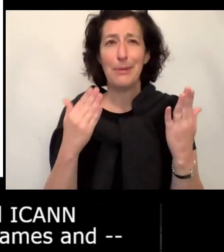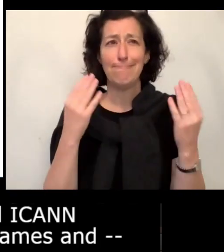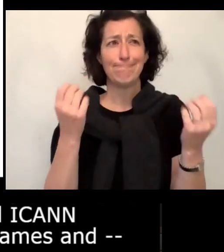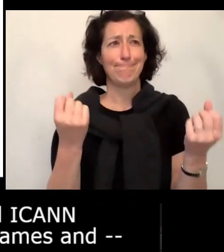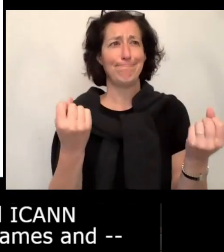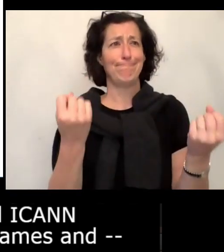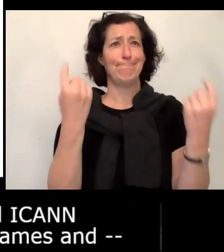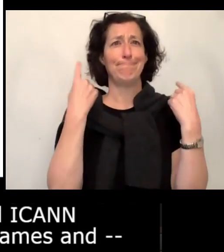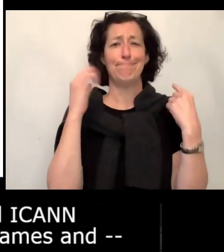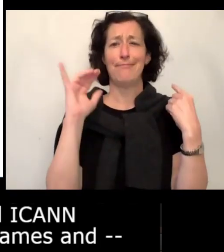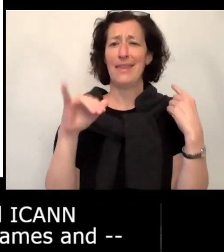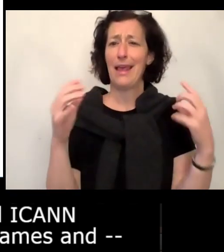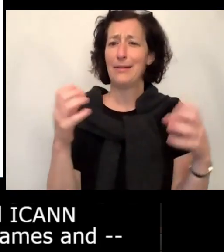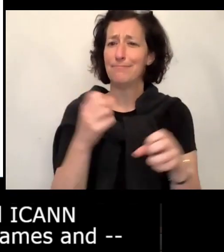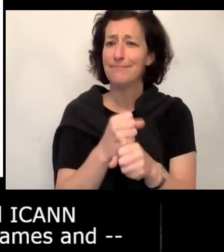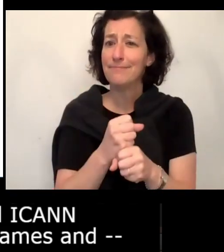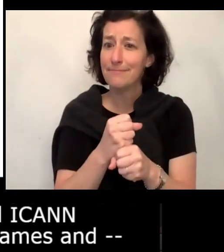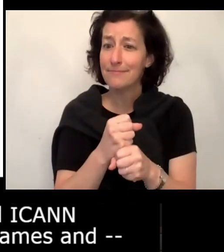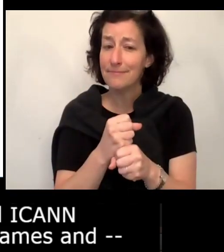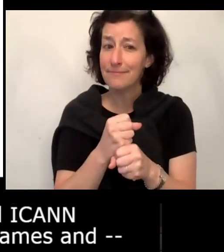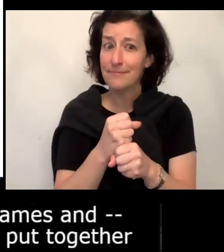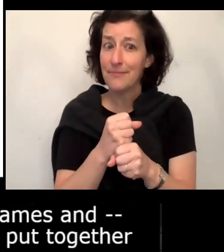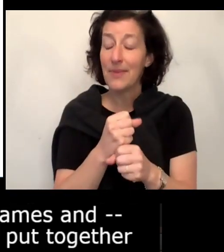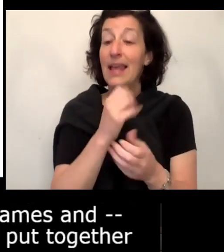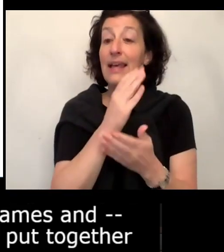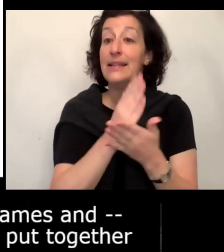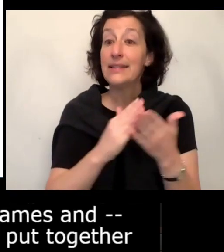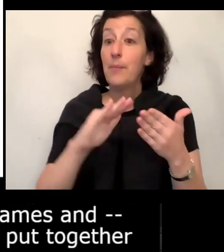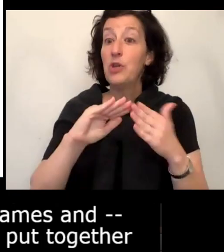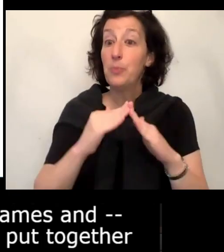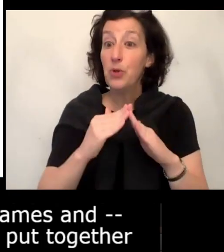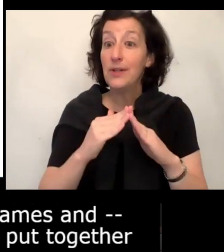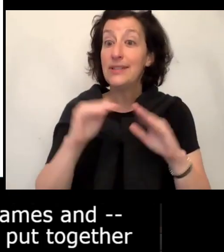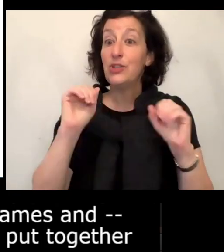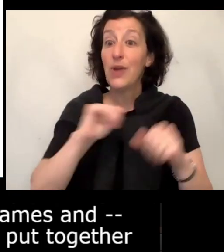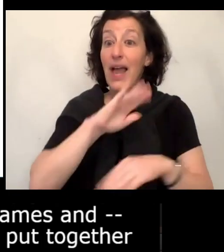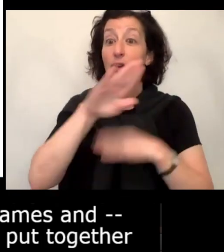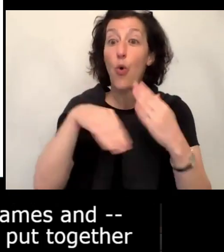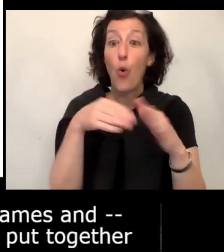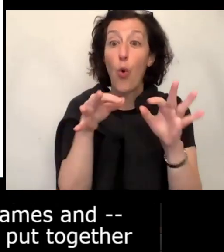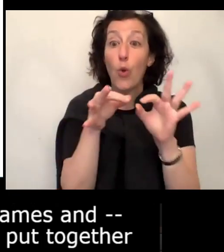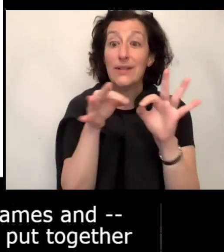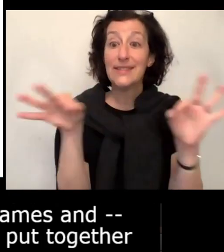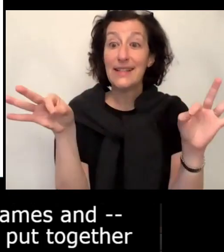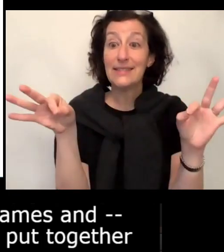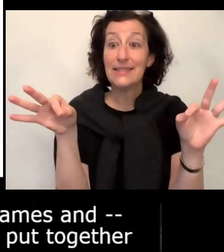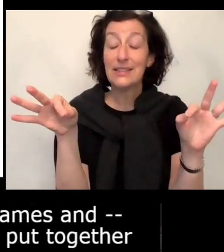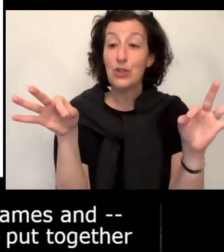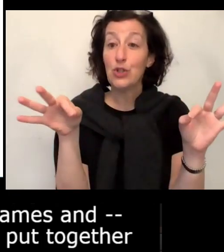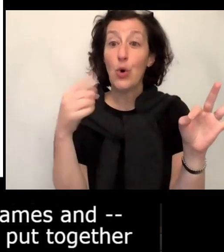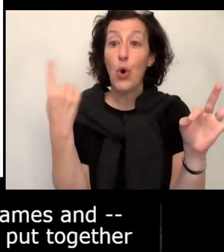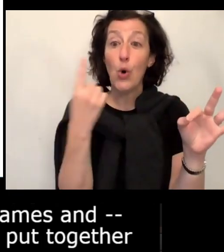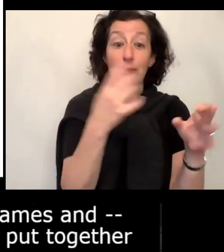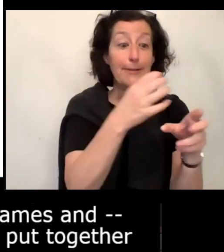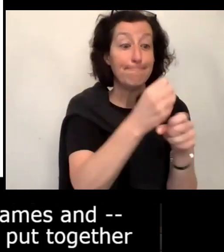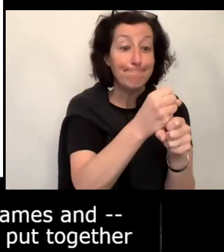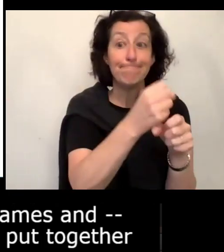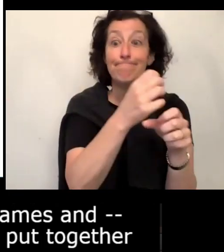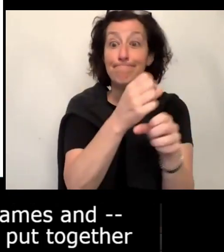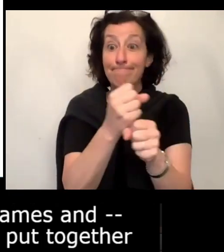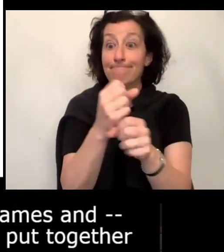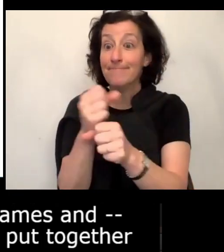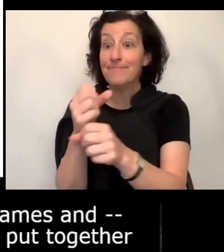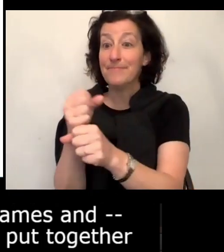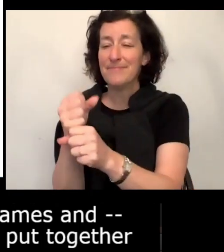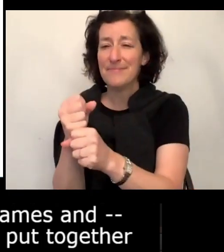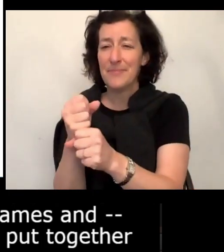entirely possible to put together an entire sentence that is only acronyms, which ensures that